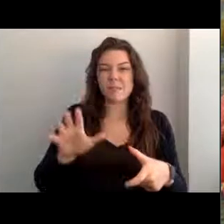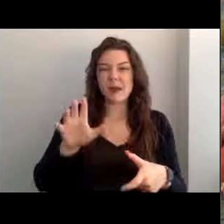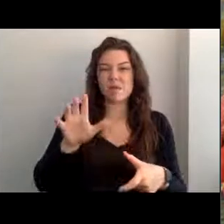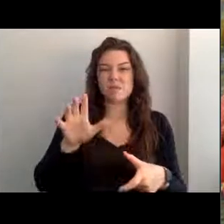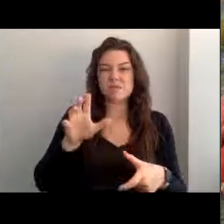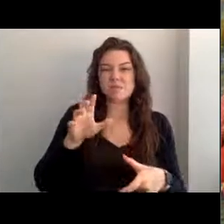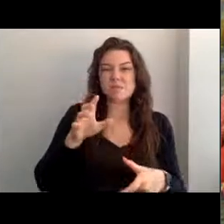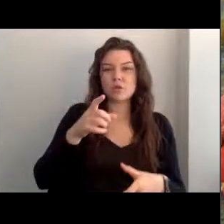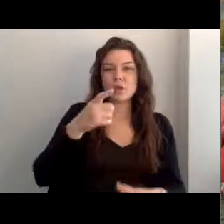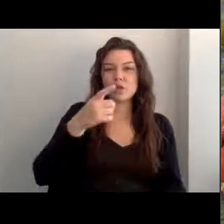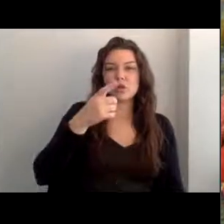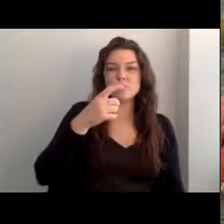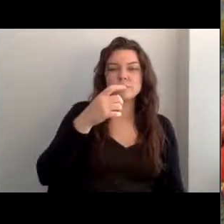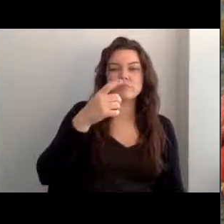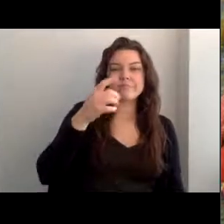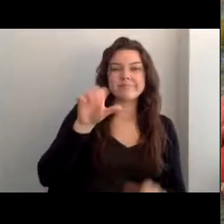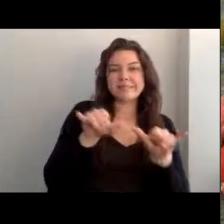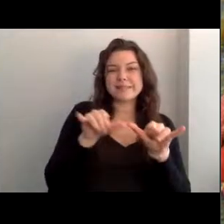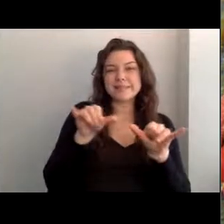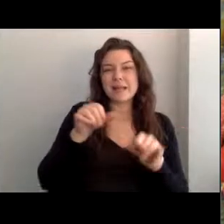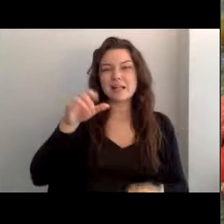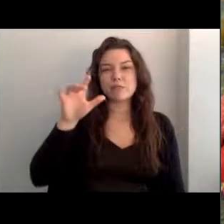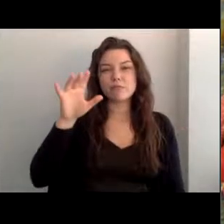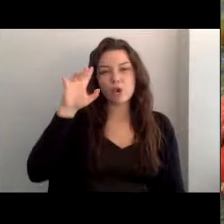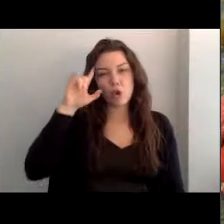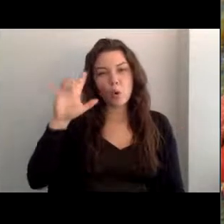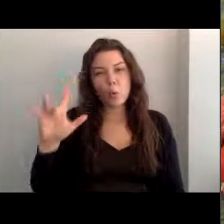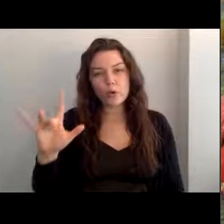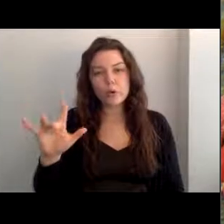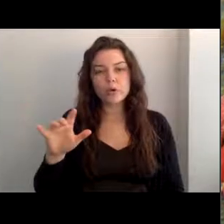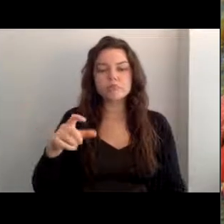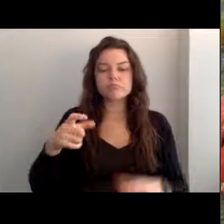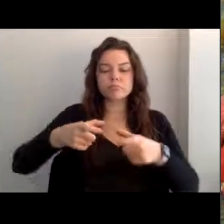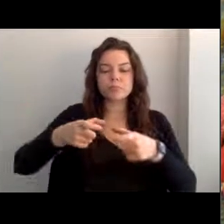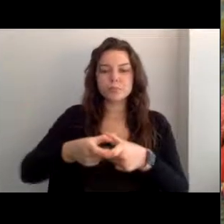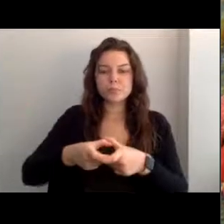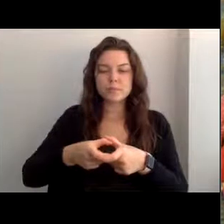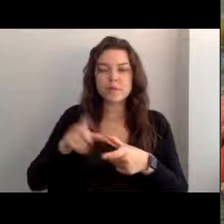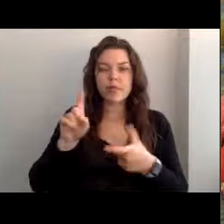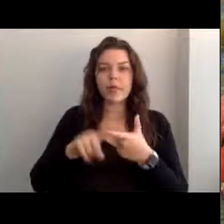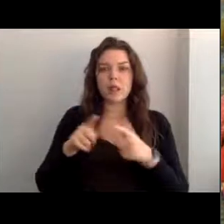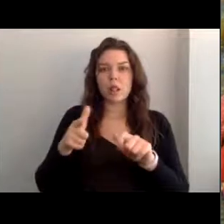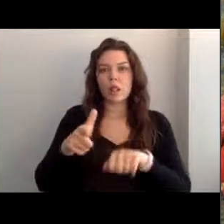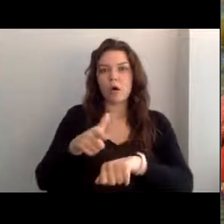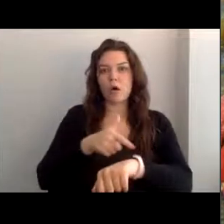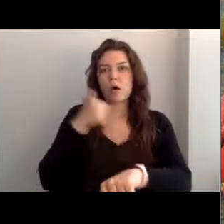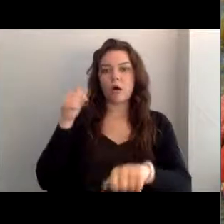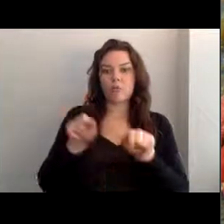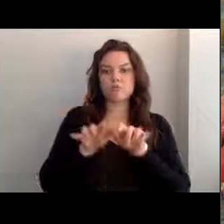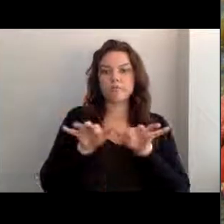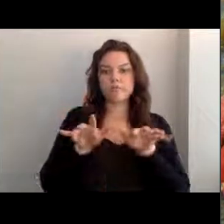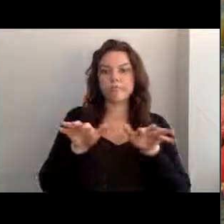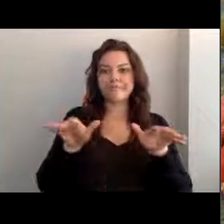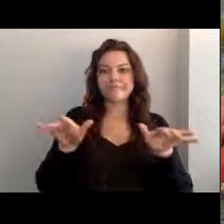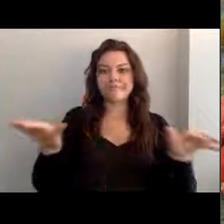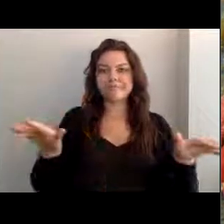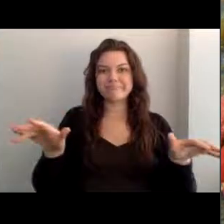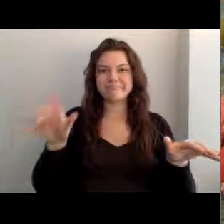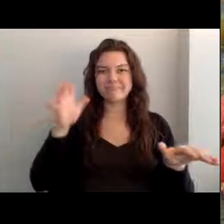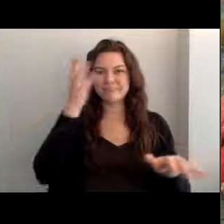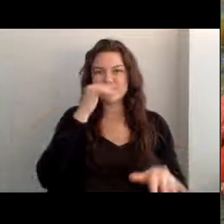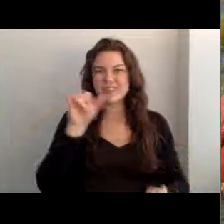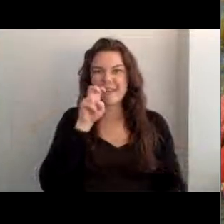to a 50-cent piece size, and then they have these long, sinewy, squiggly arms that help them move around the reef that kind of look snake-like